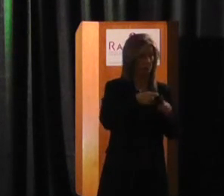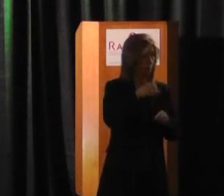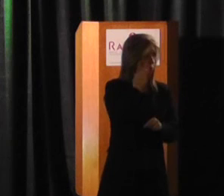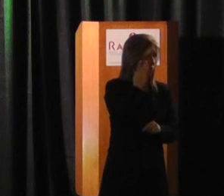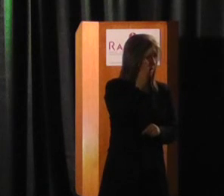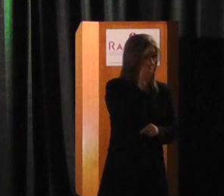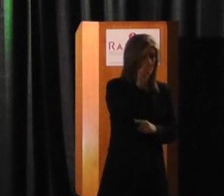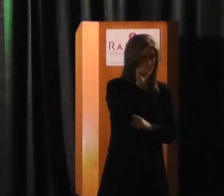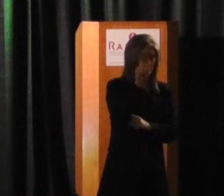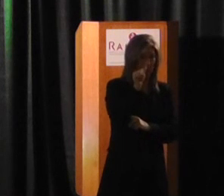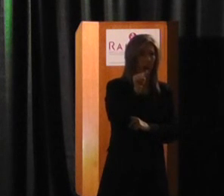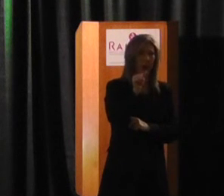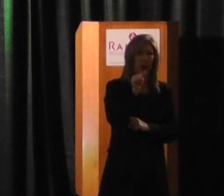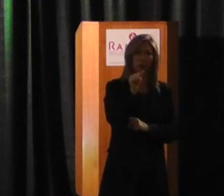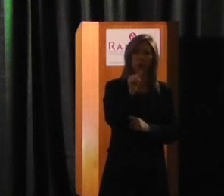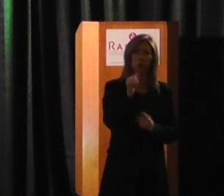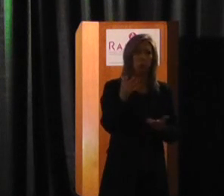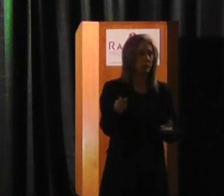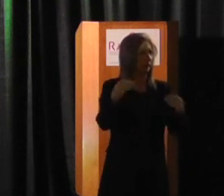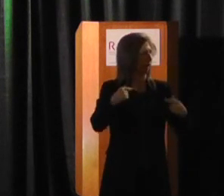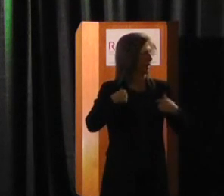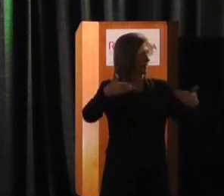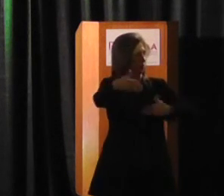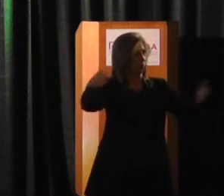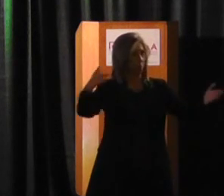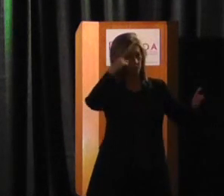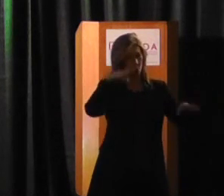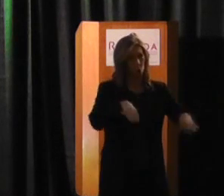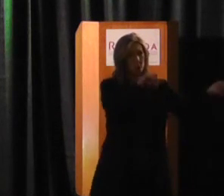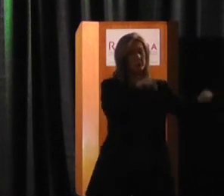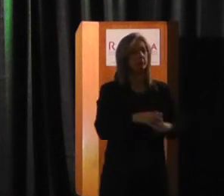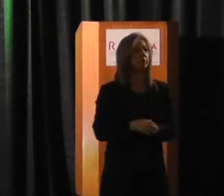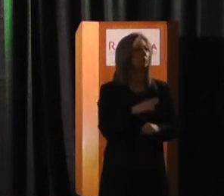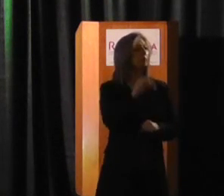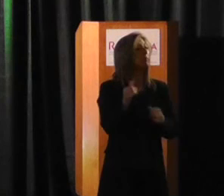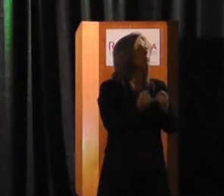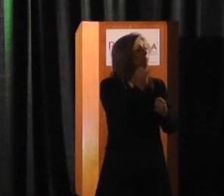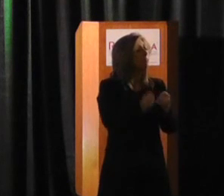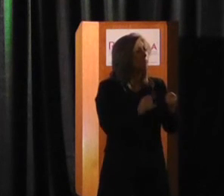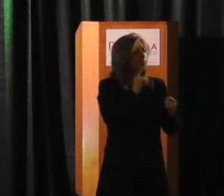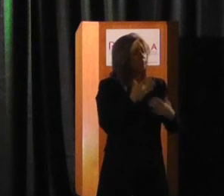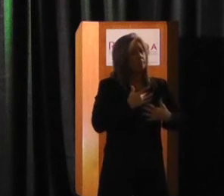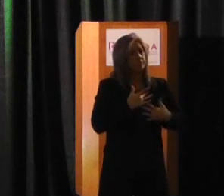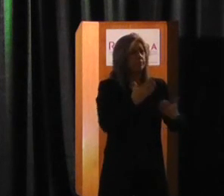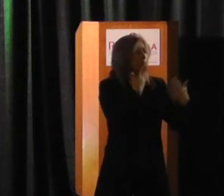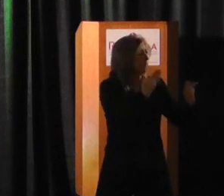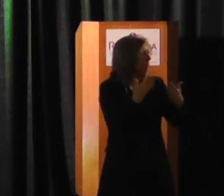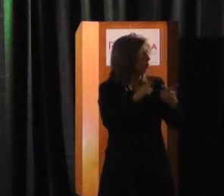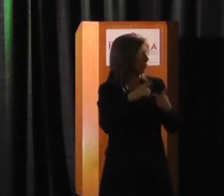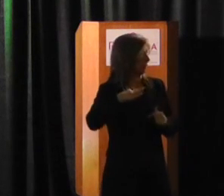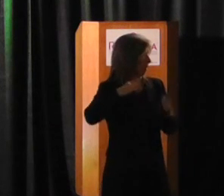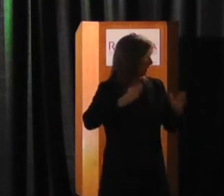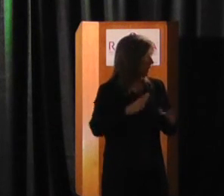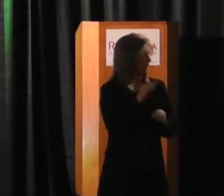allowing us to host this very special event. Thank you very much. And finally, a heartfelt thanks to all of the volunteers and organizing committee members for